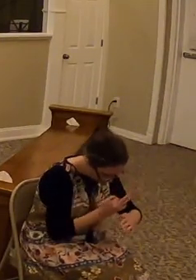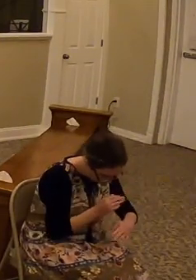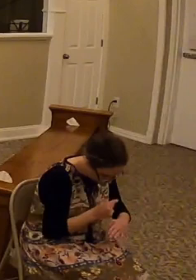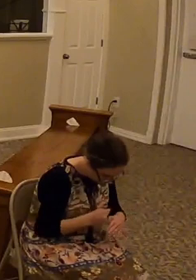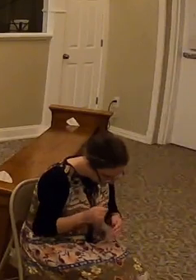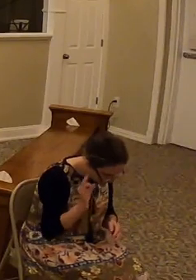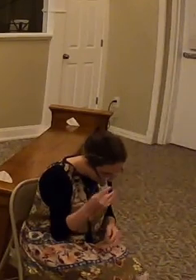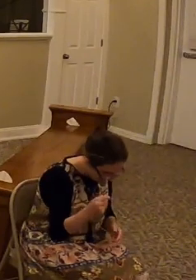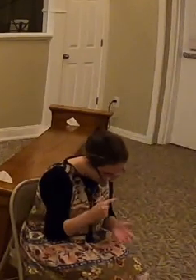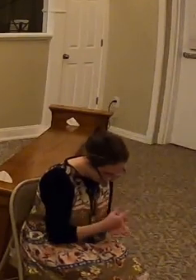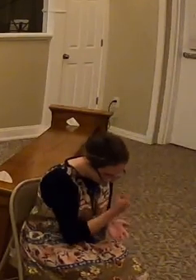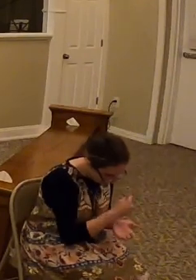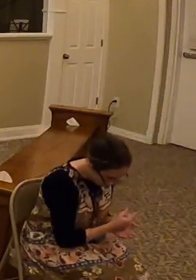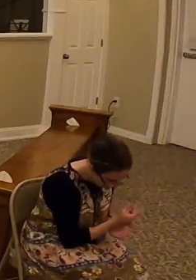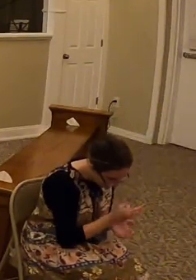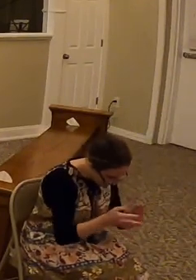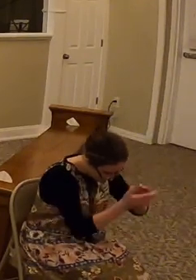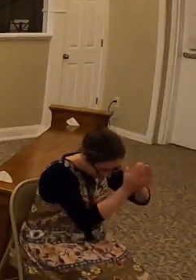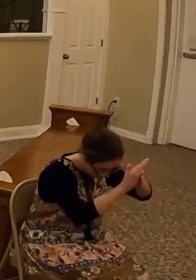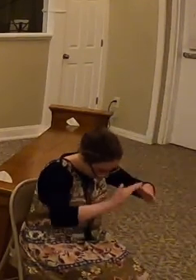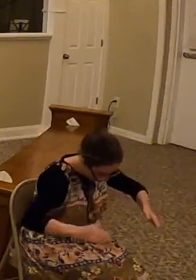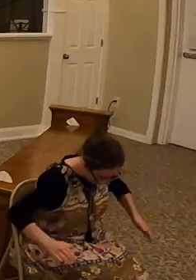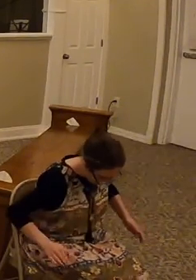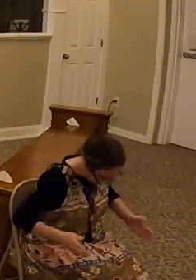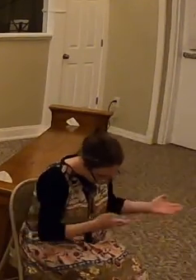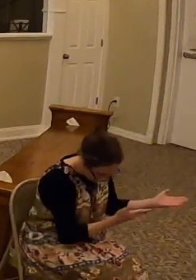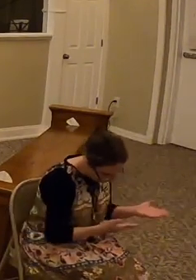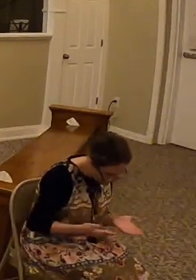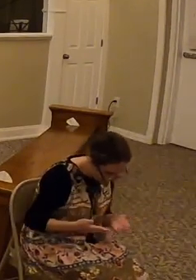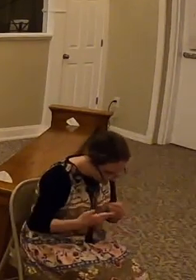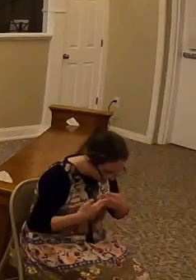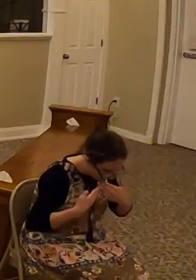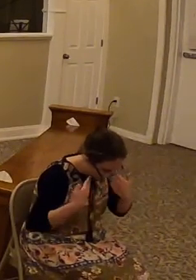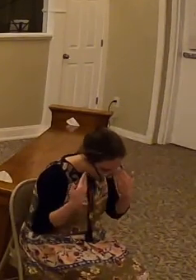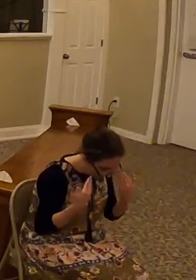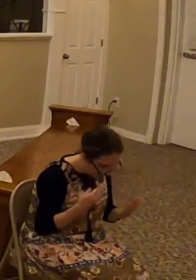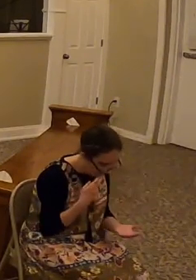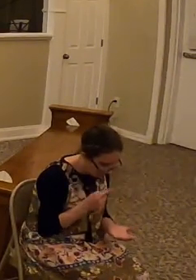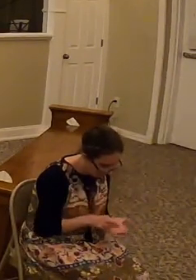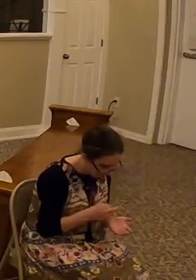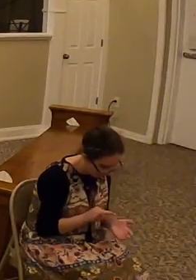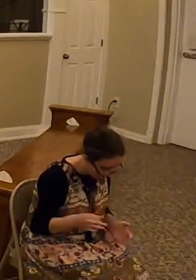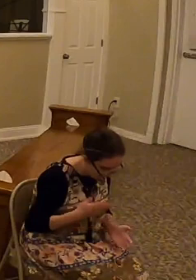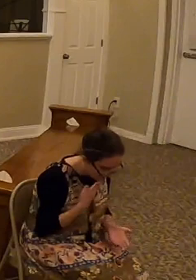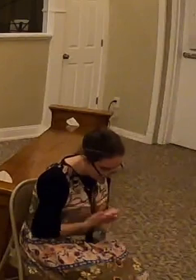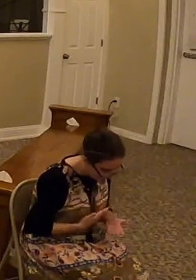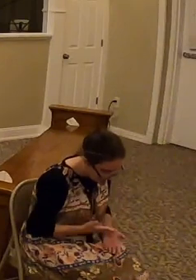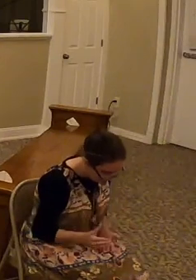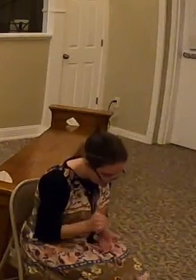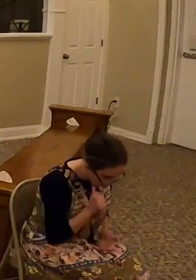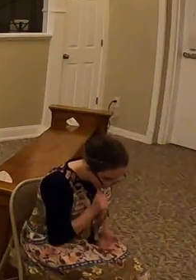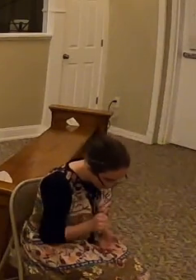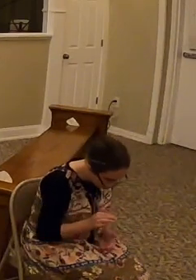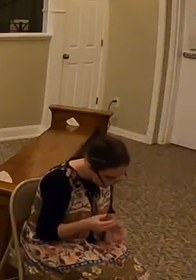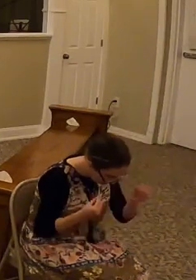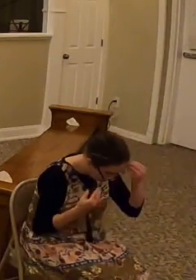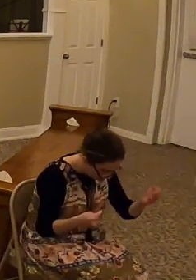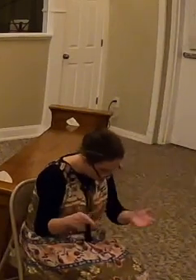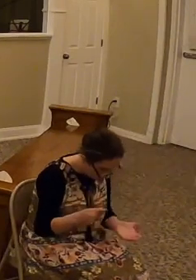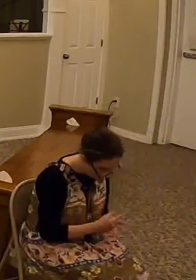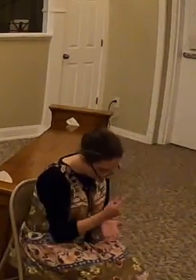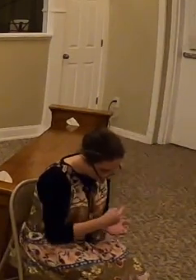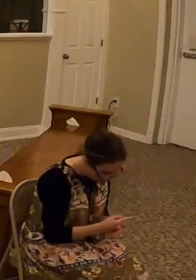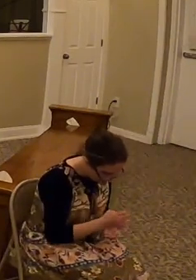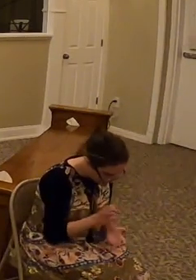the feet of them that preach the gospel of peace and bring glad tidings of good things. But they have not all obeyed the